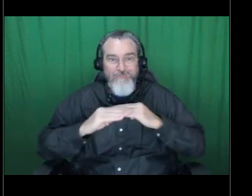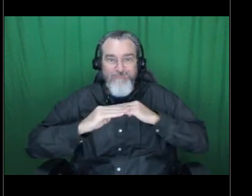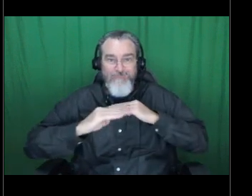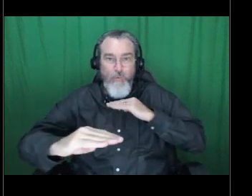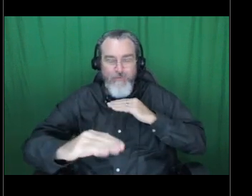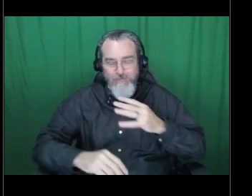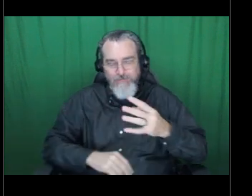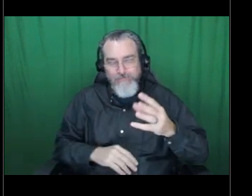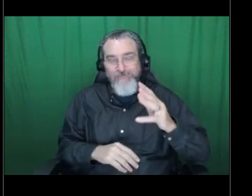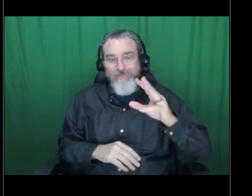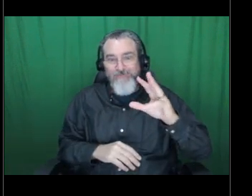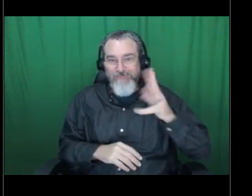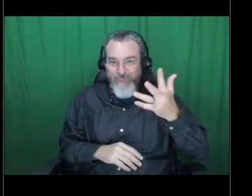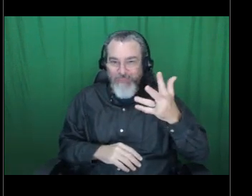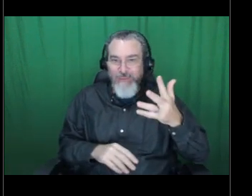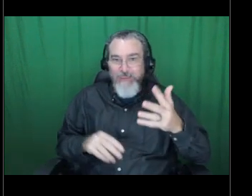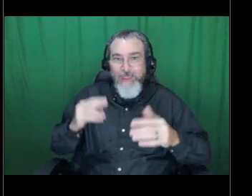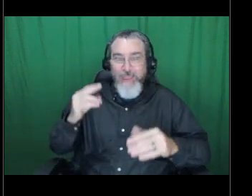protruding objects,